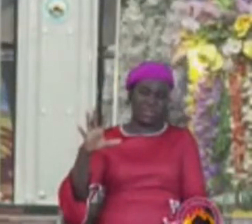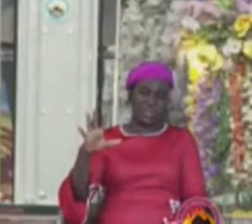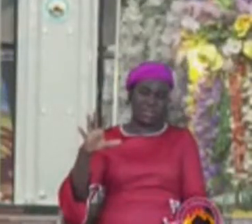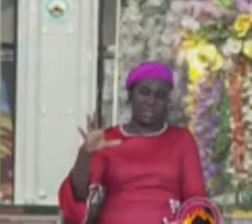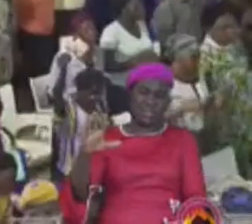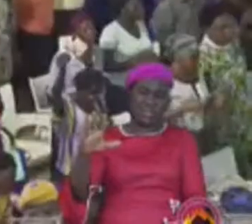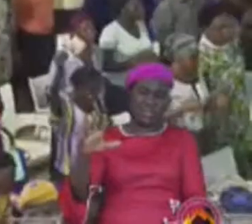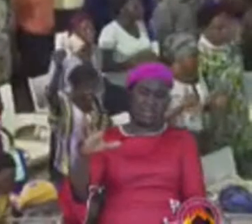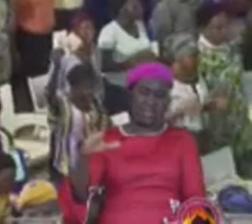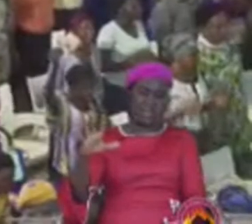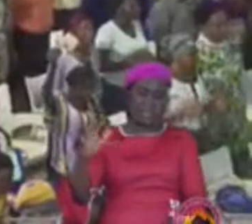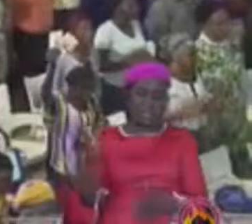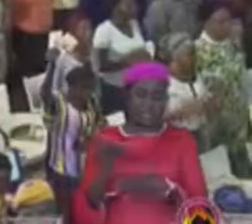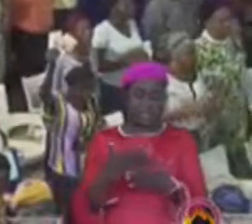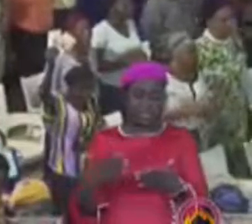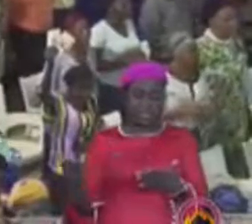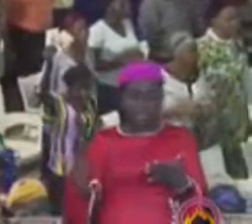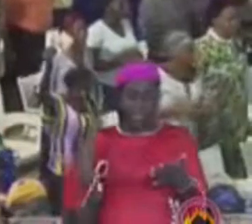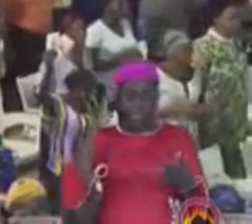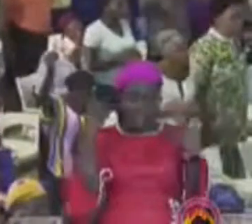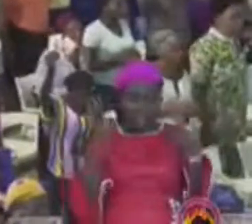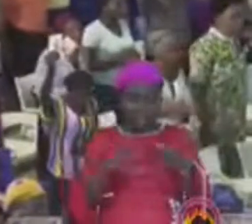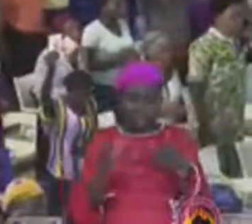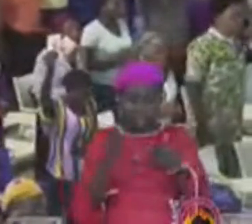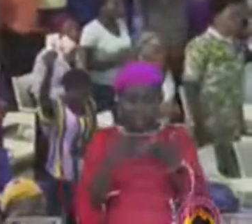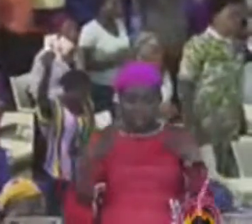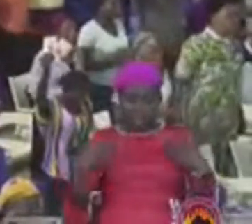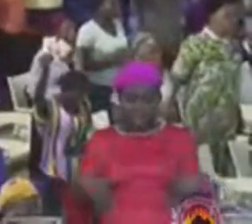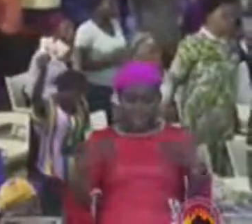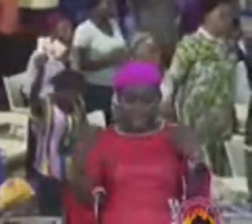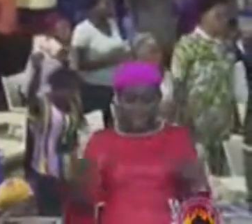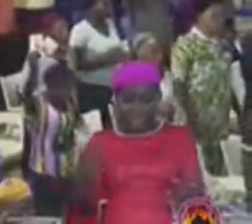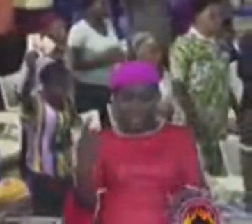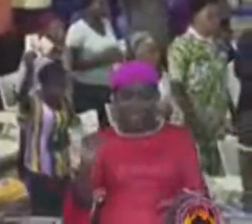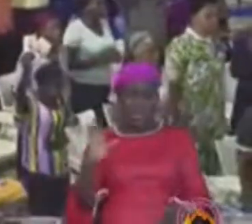Something is going to happen to somebody. The arrows